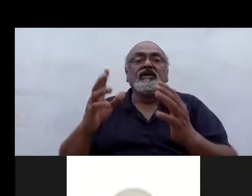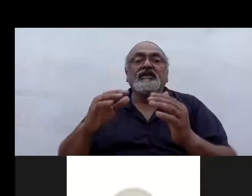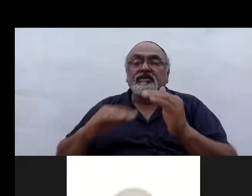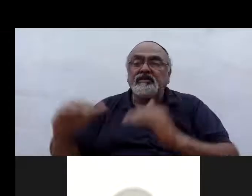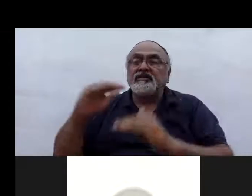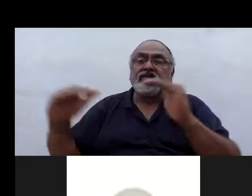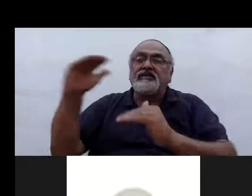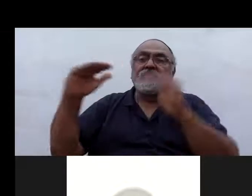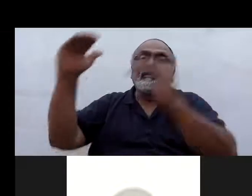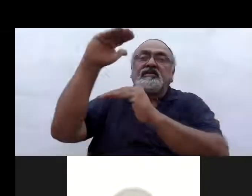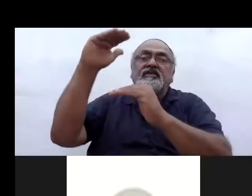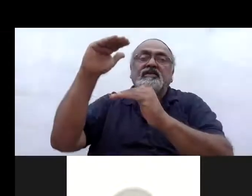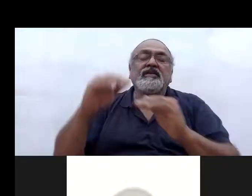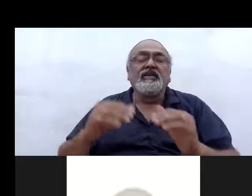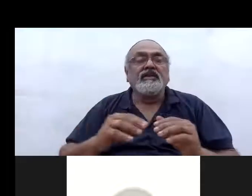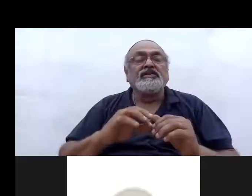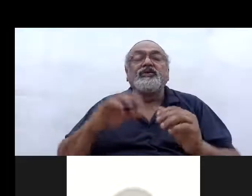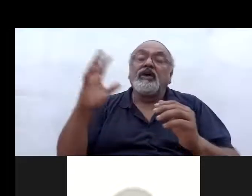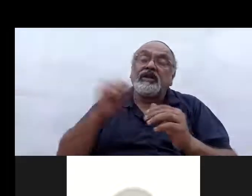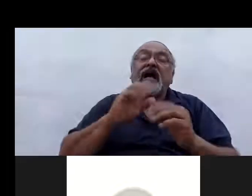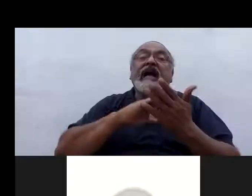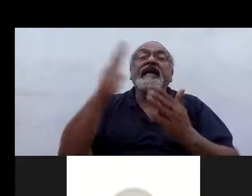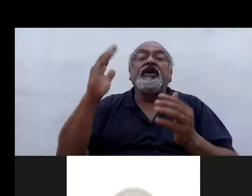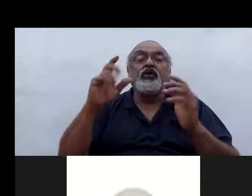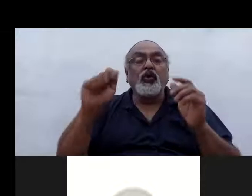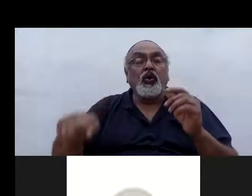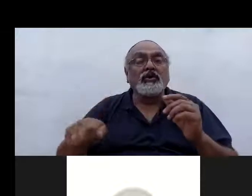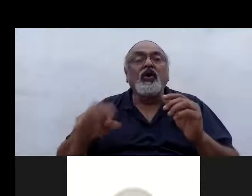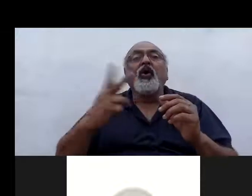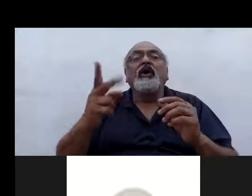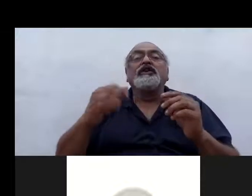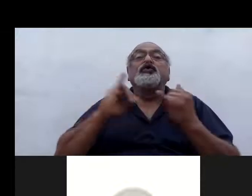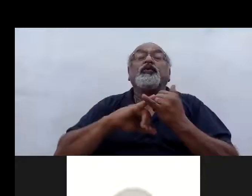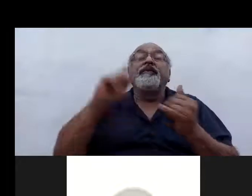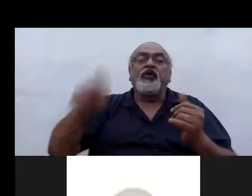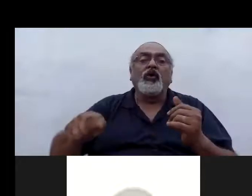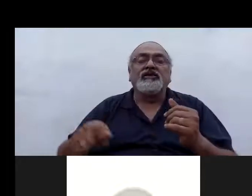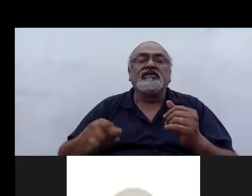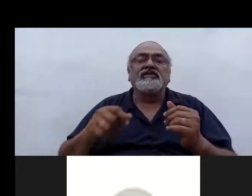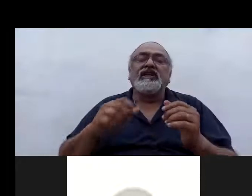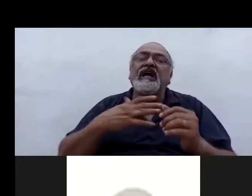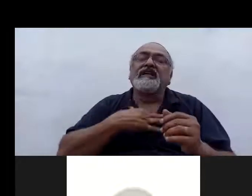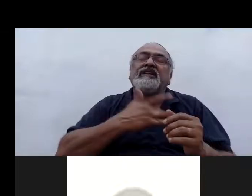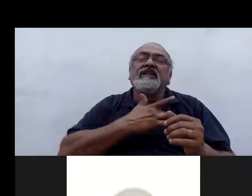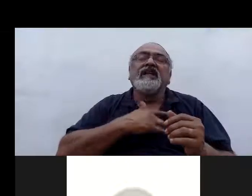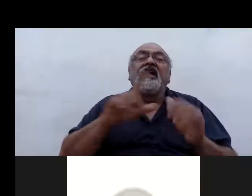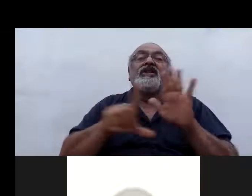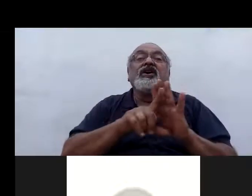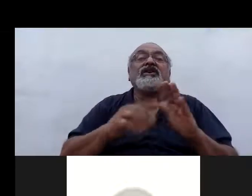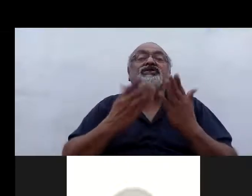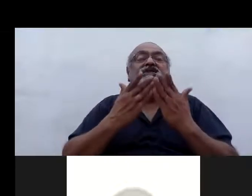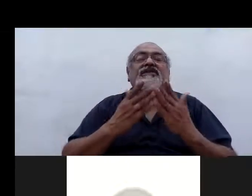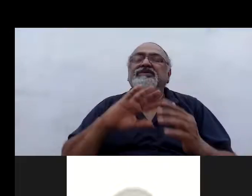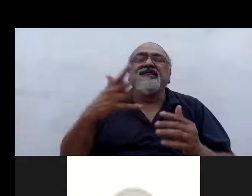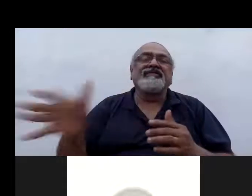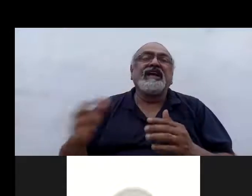it is recommended to either take High Court or Supreme Court. In most of the cases, law students go for Supreme Court cases. They don't even go for High